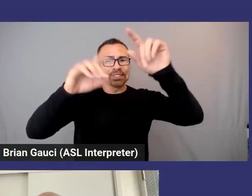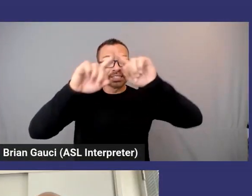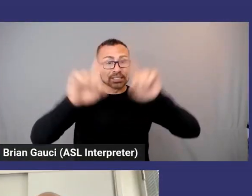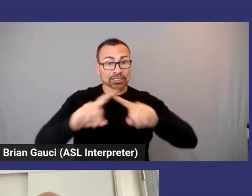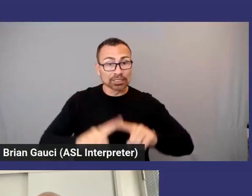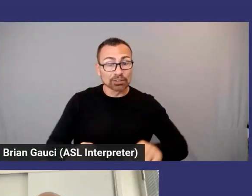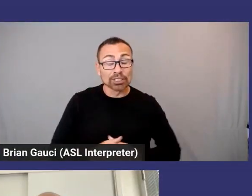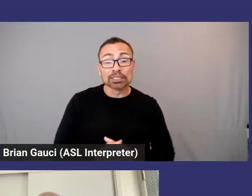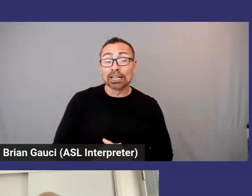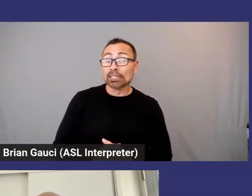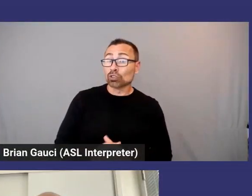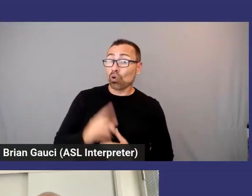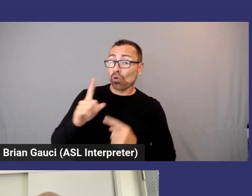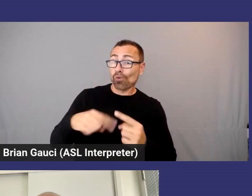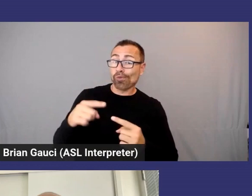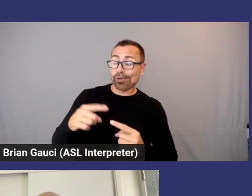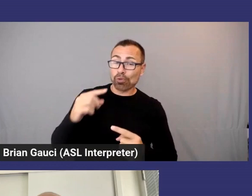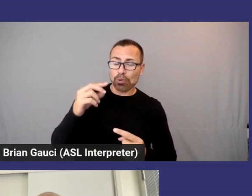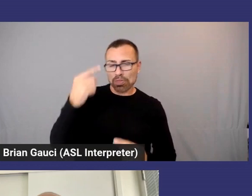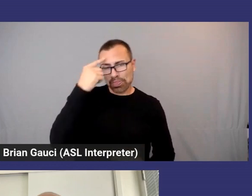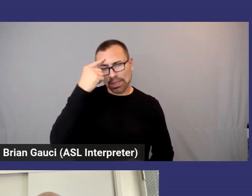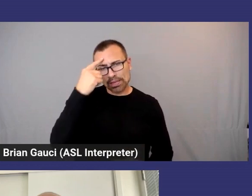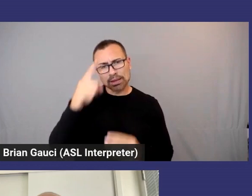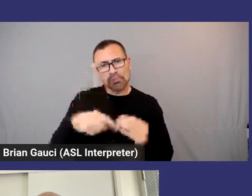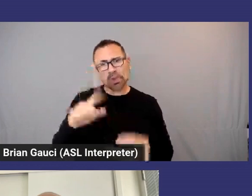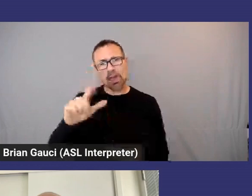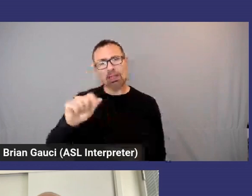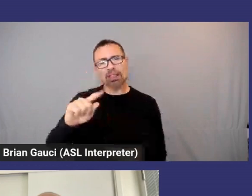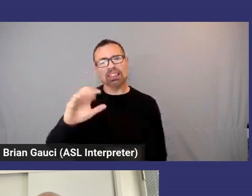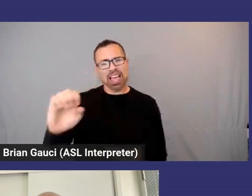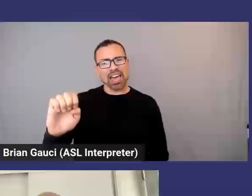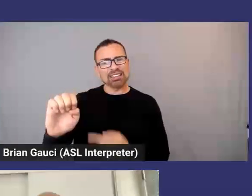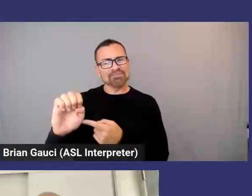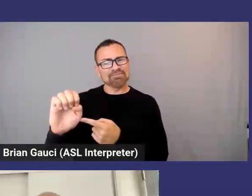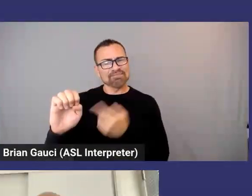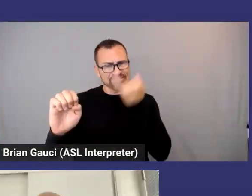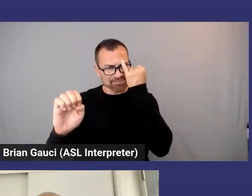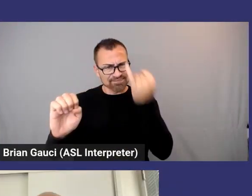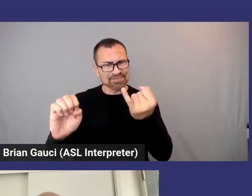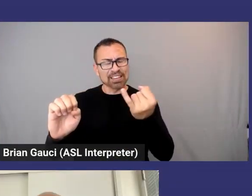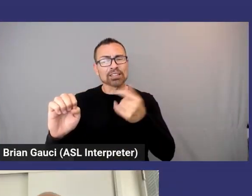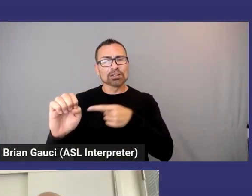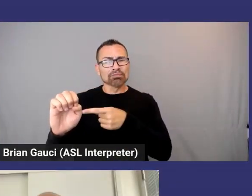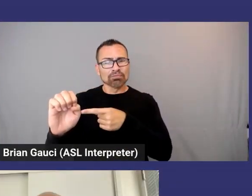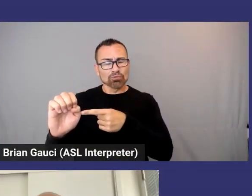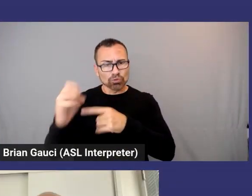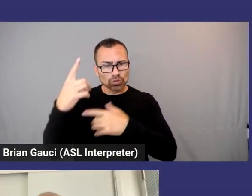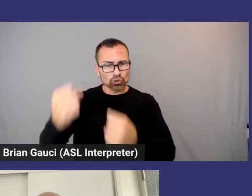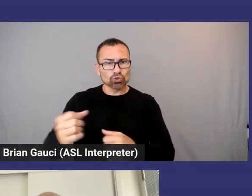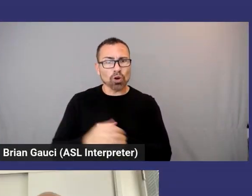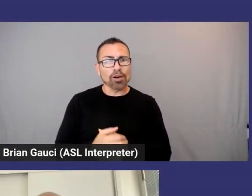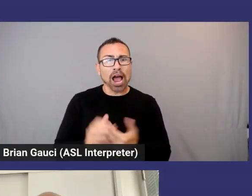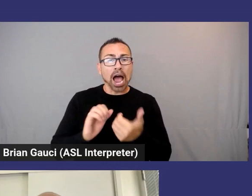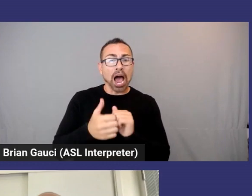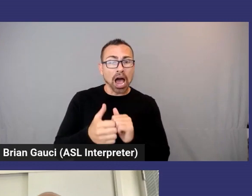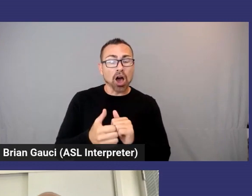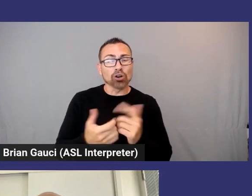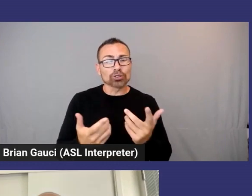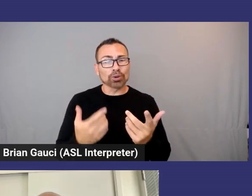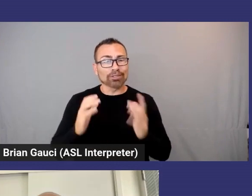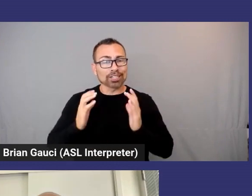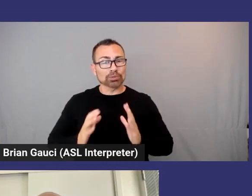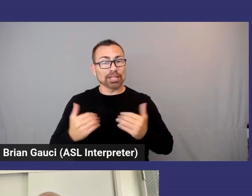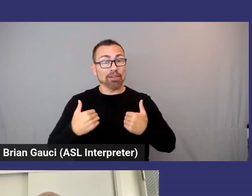of first and foremost in our head. How do we give customers a way of locking down their VPCs, which, as you